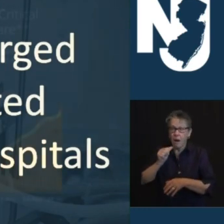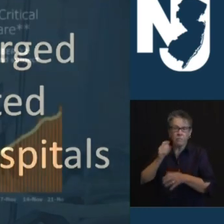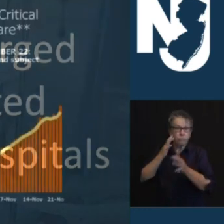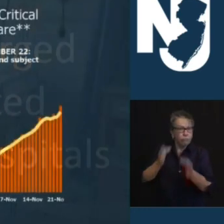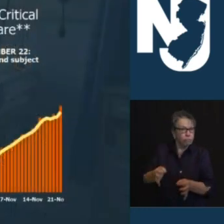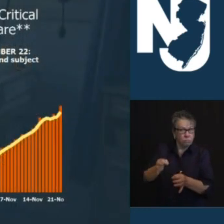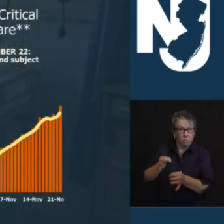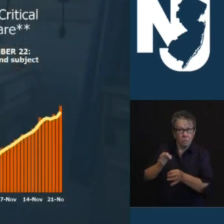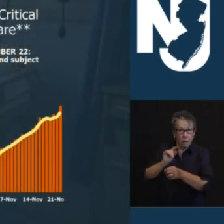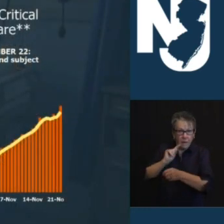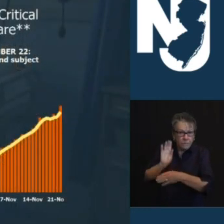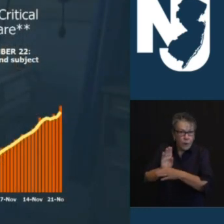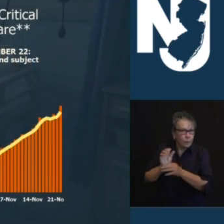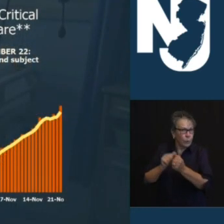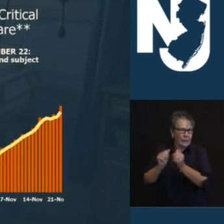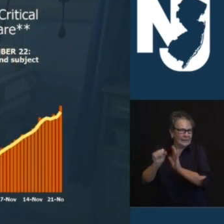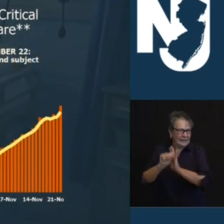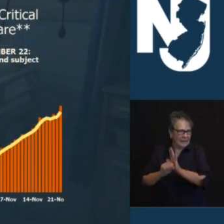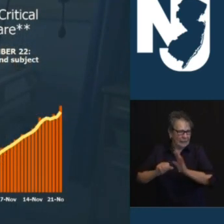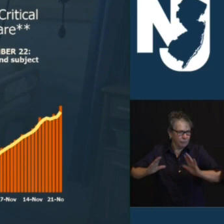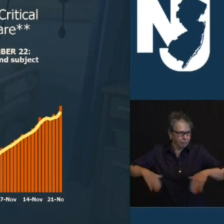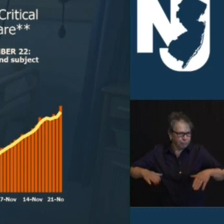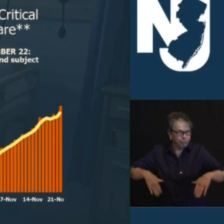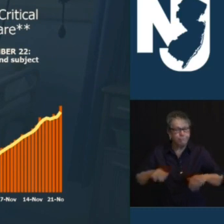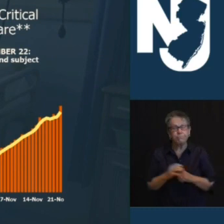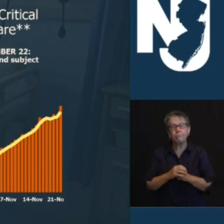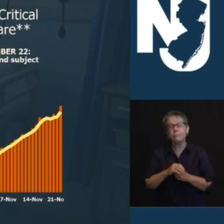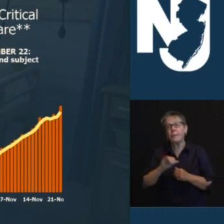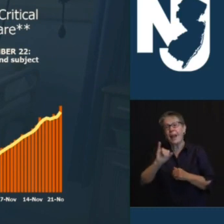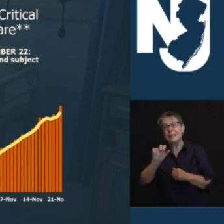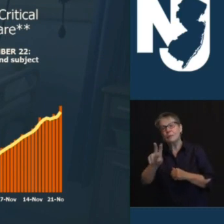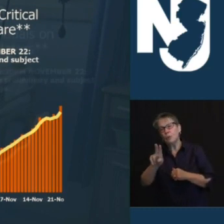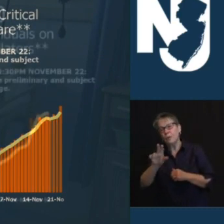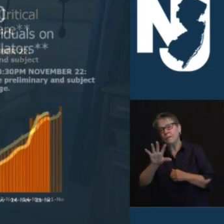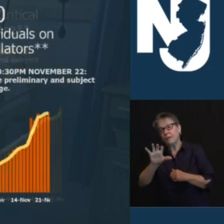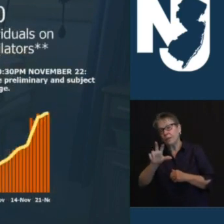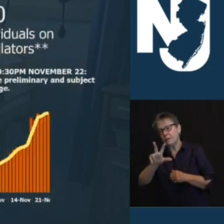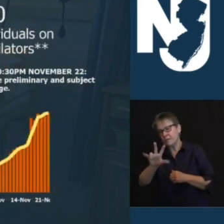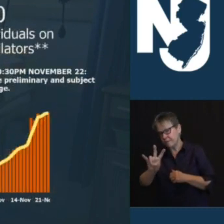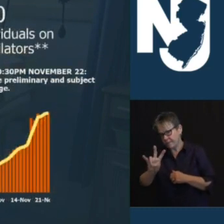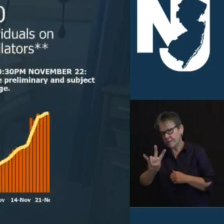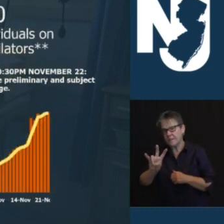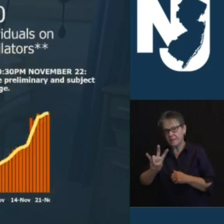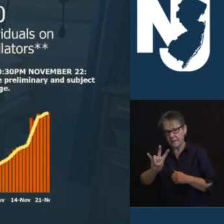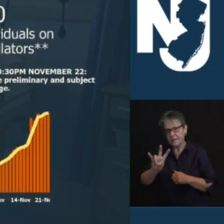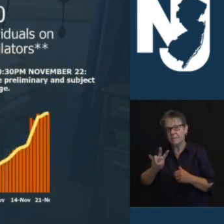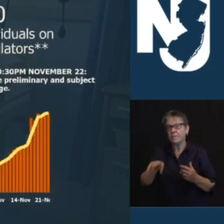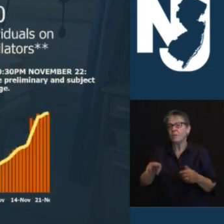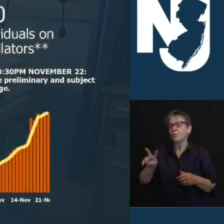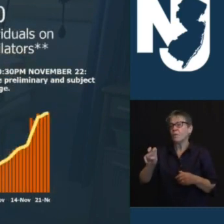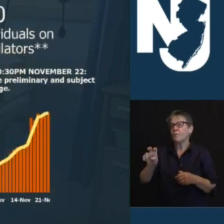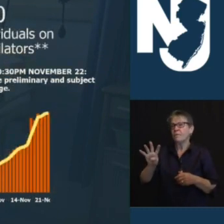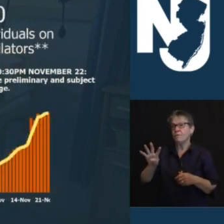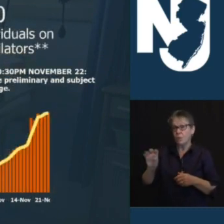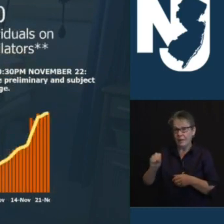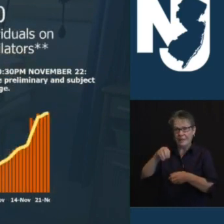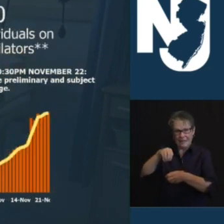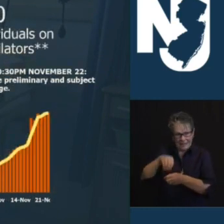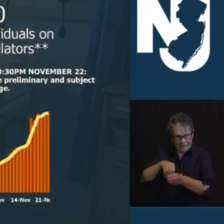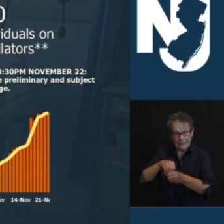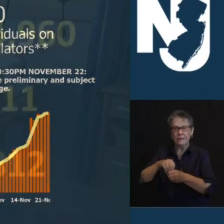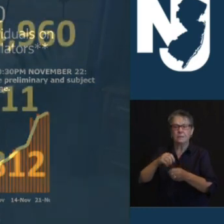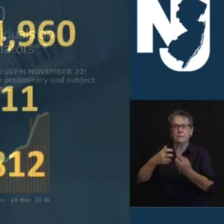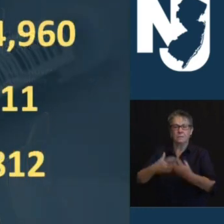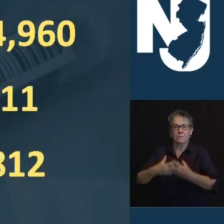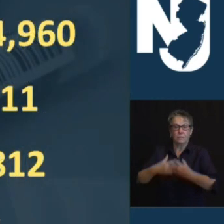were 537 patients in critical care and 240 ventilators were in use. Today,